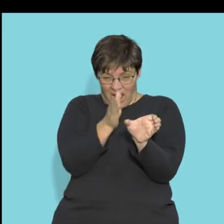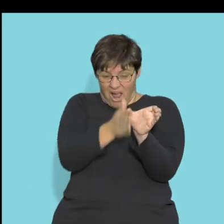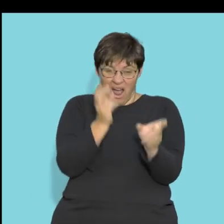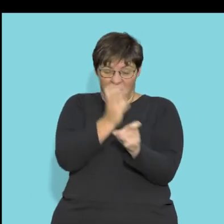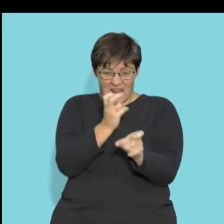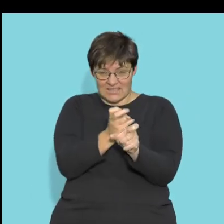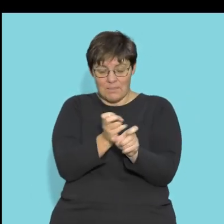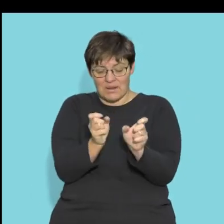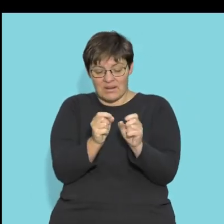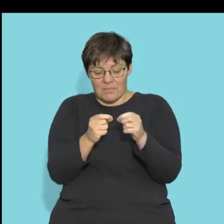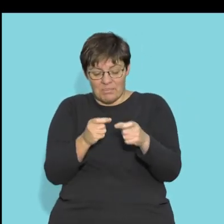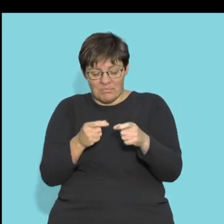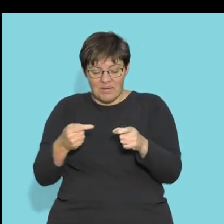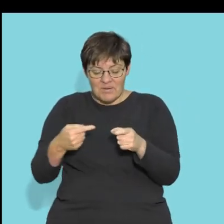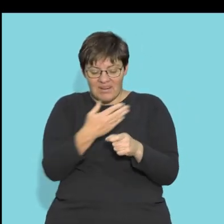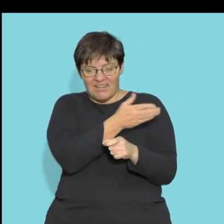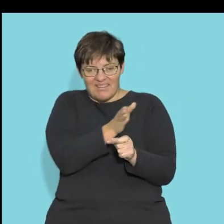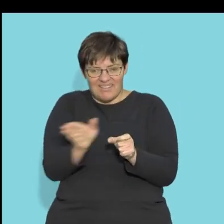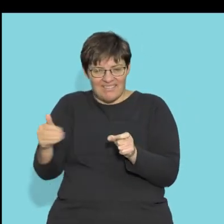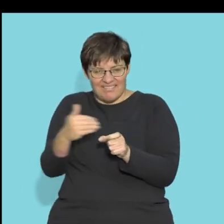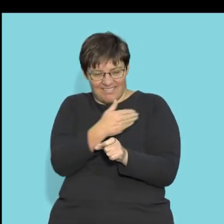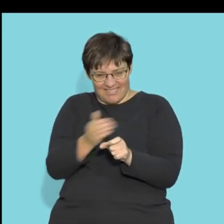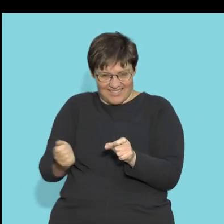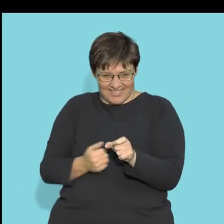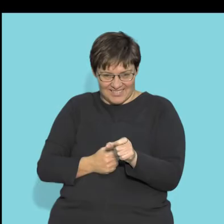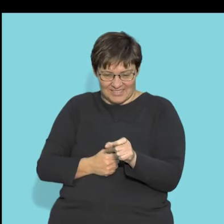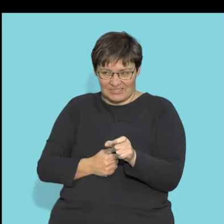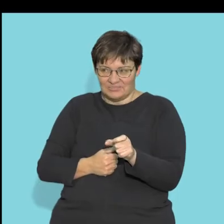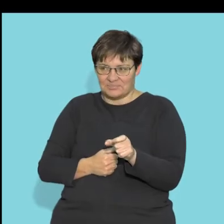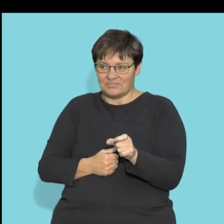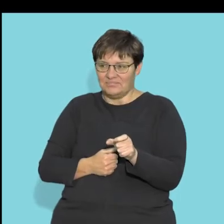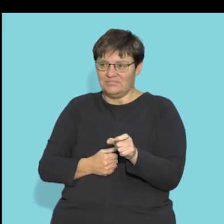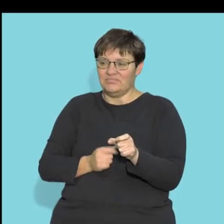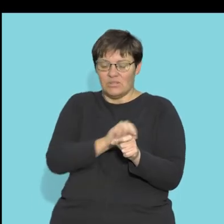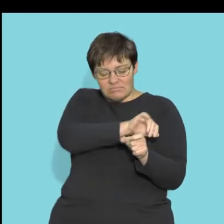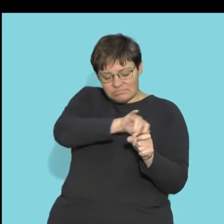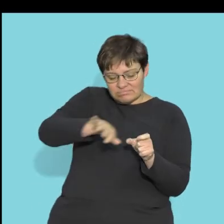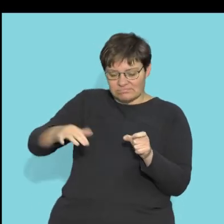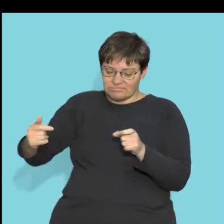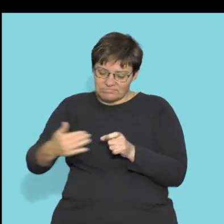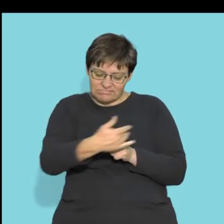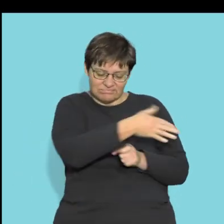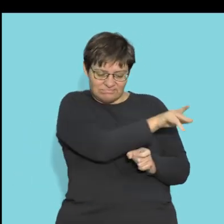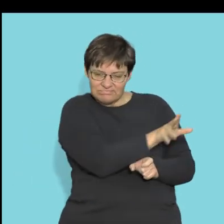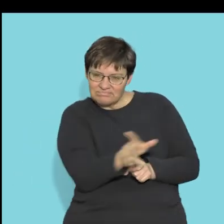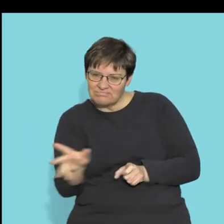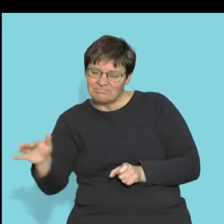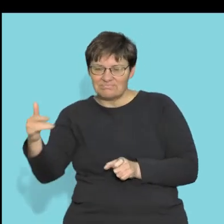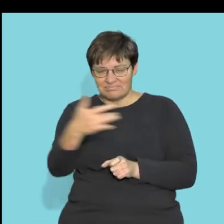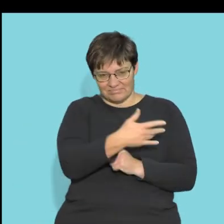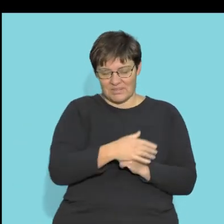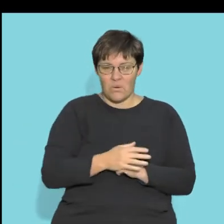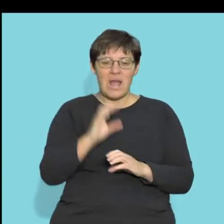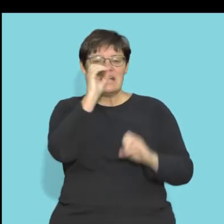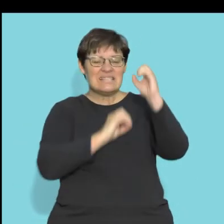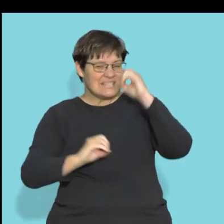you can imagine they're like cytoplasmic strands that stream across from one cell to the other. Because cells